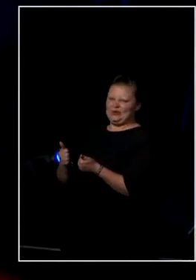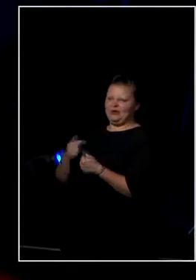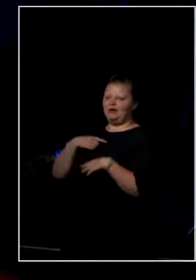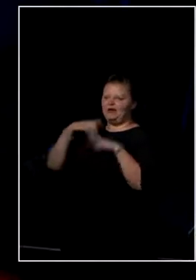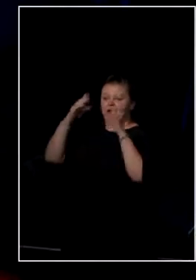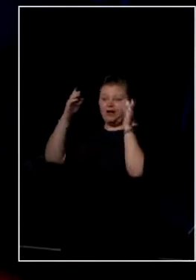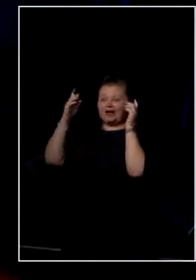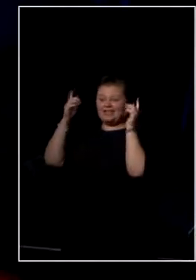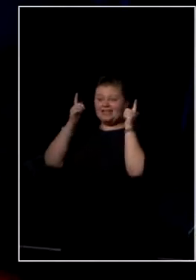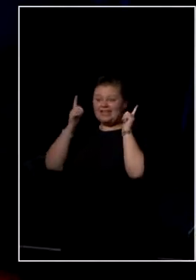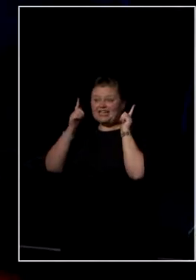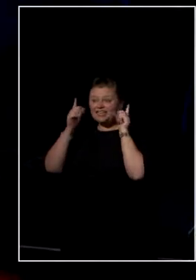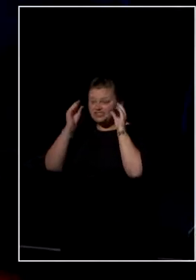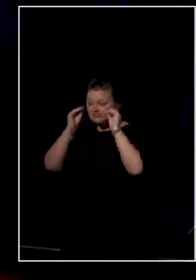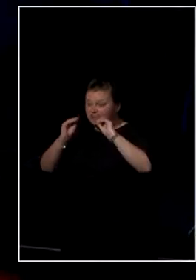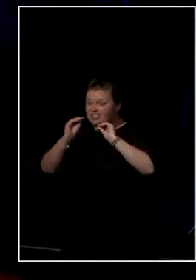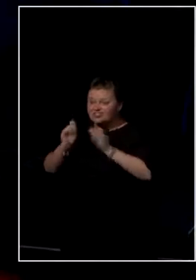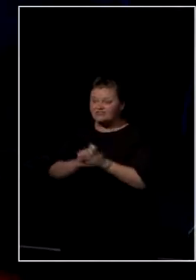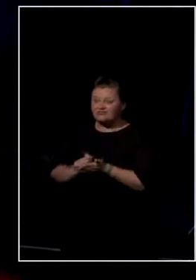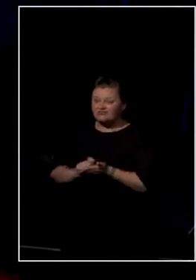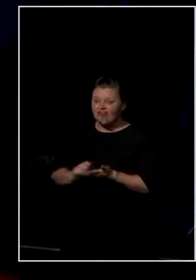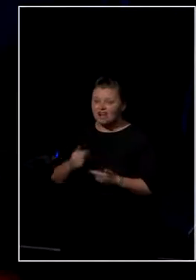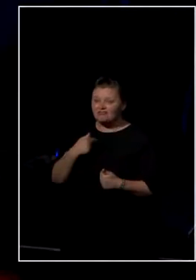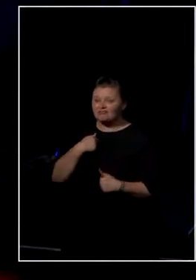teach. I teach writing. And